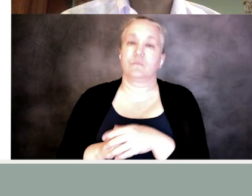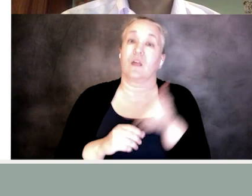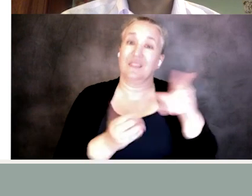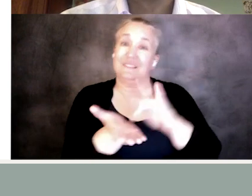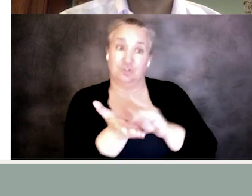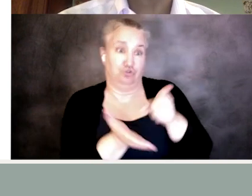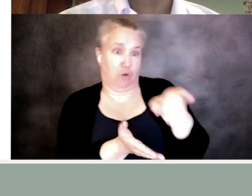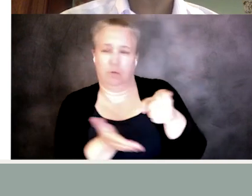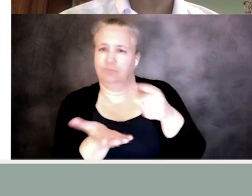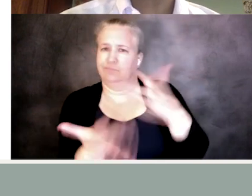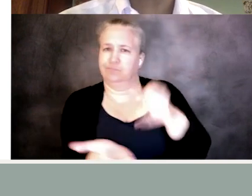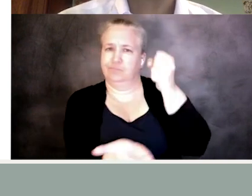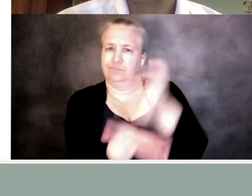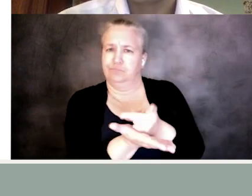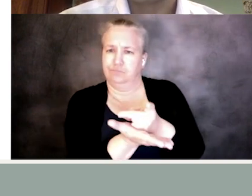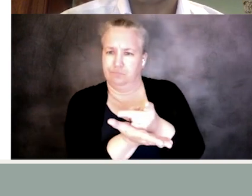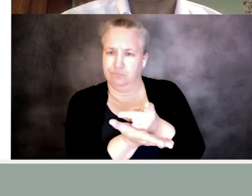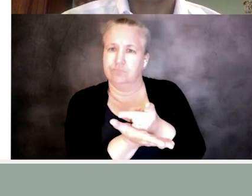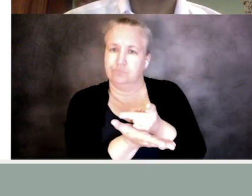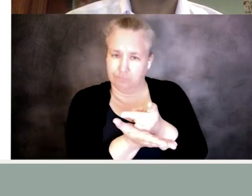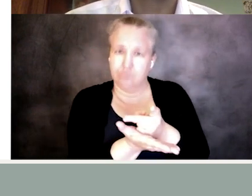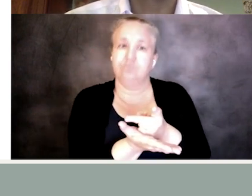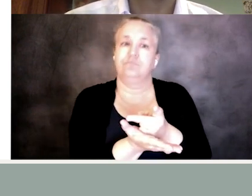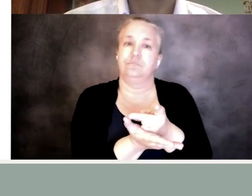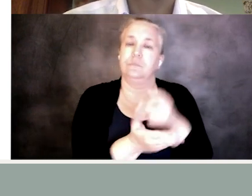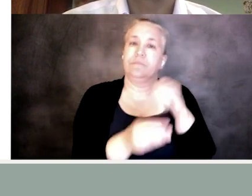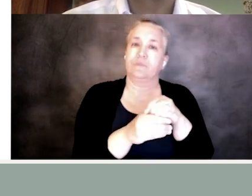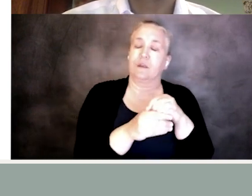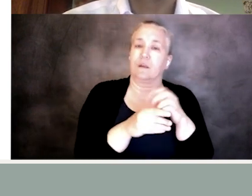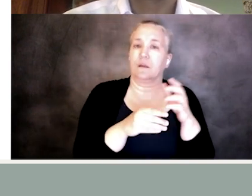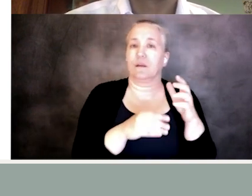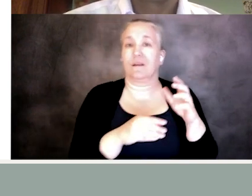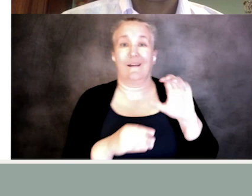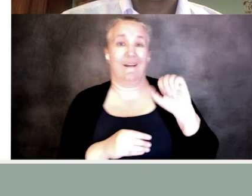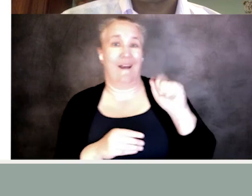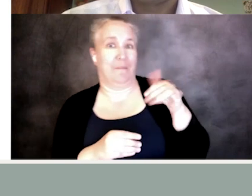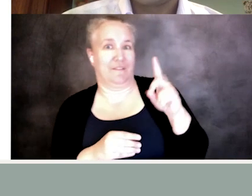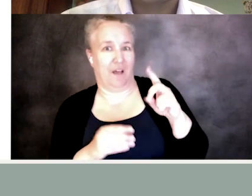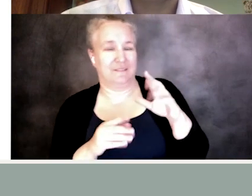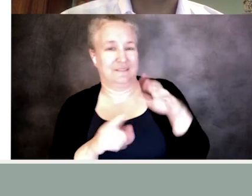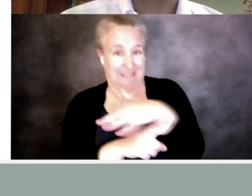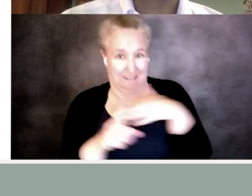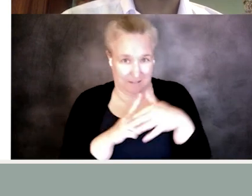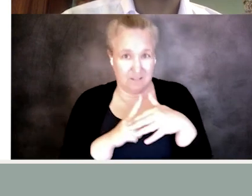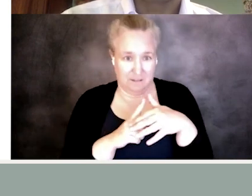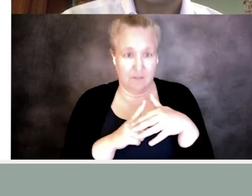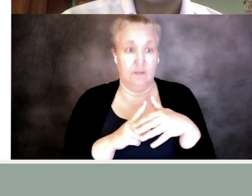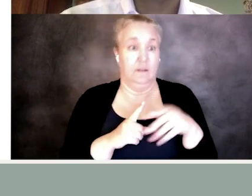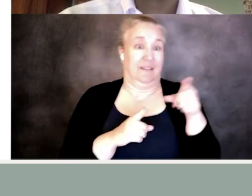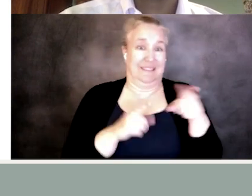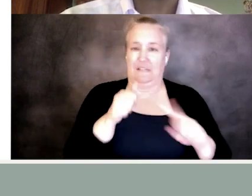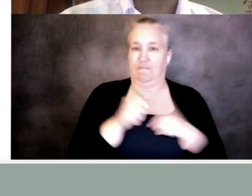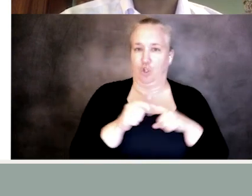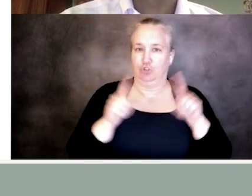already approved in the HER2 amplified setting, and the Destiny Breast 04 was the first trial that